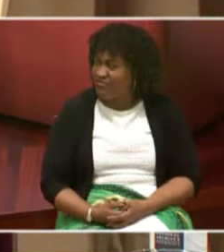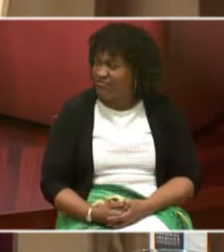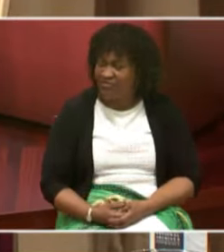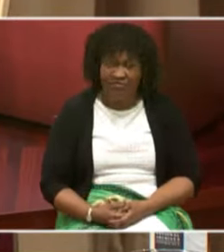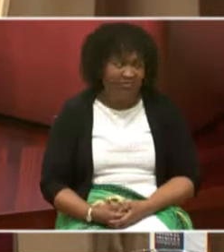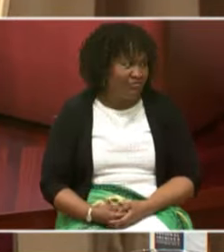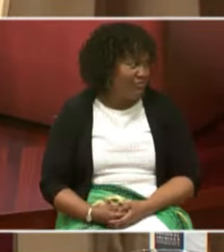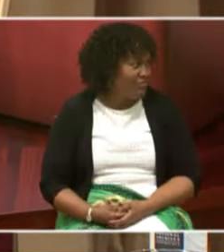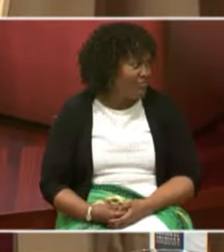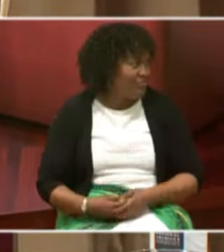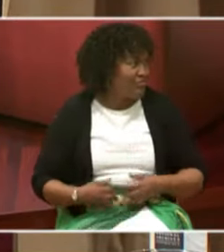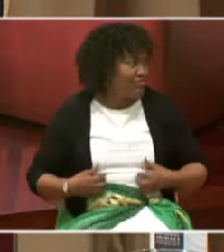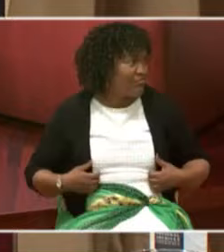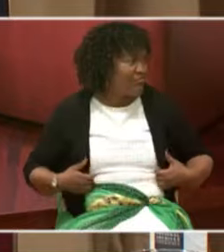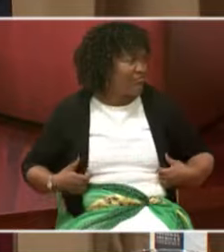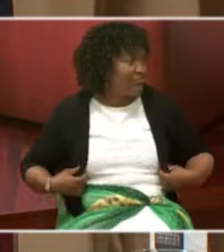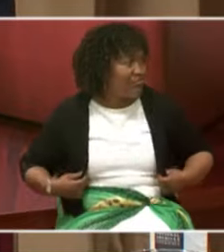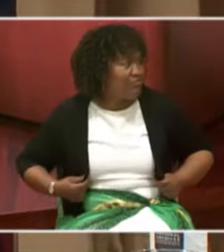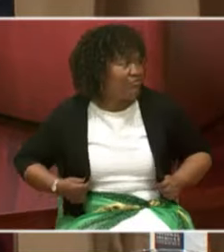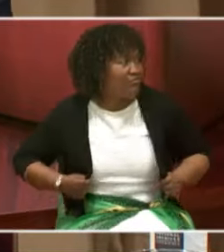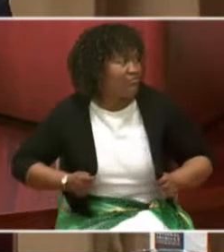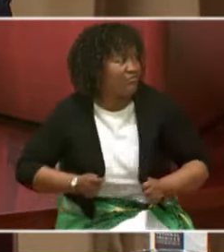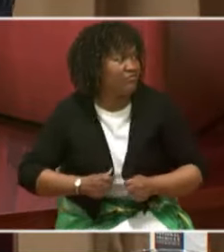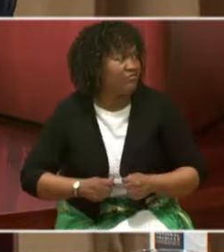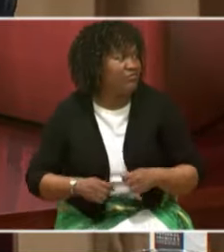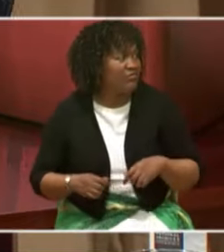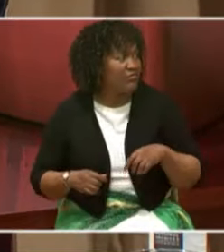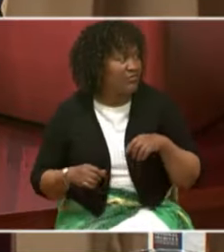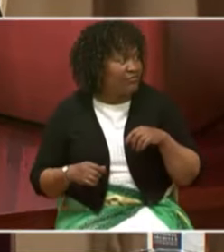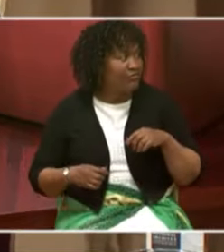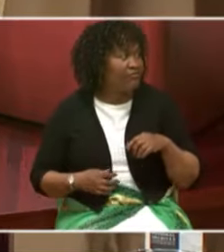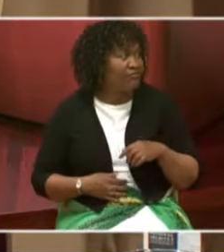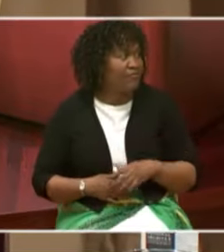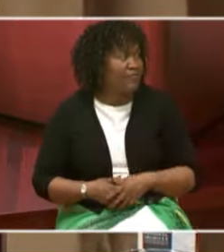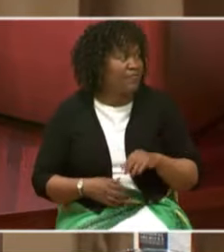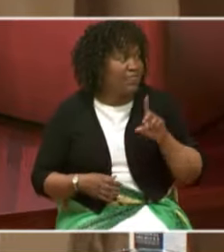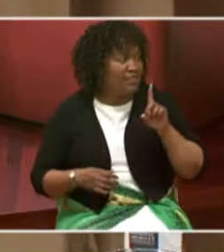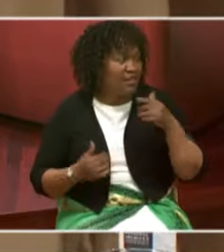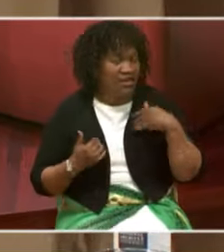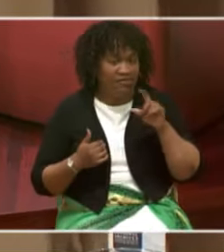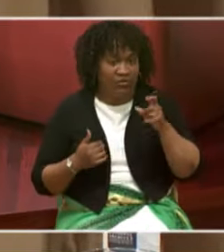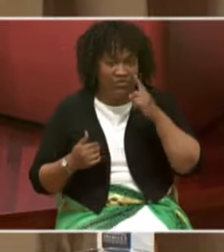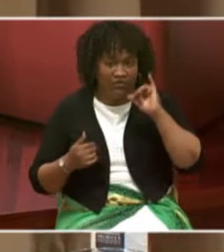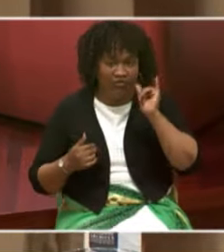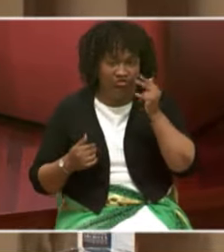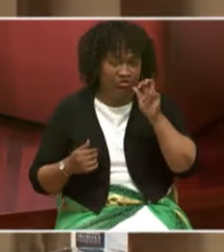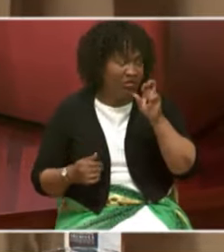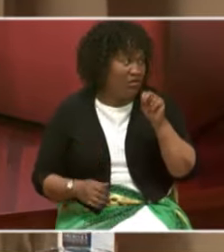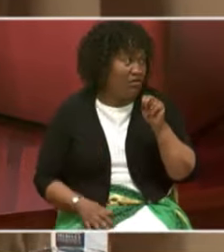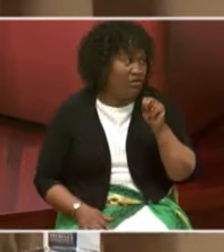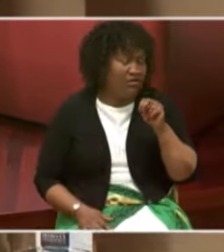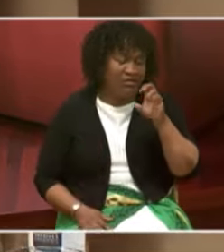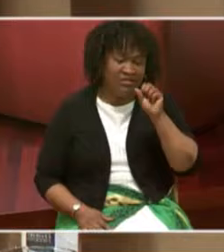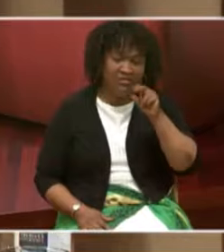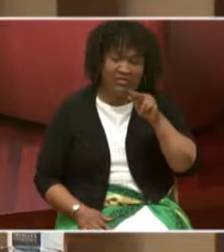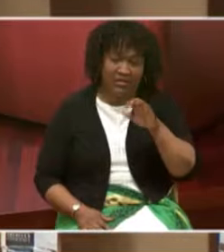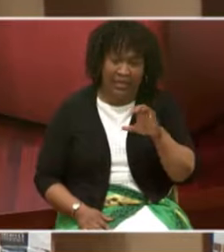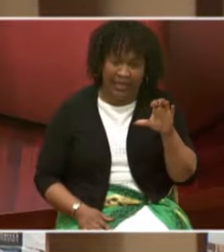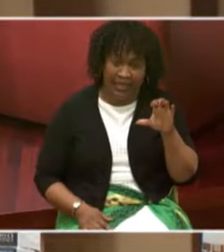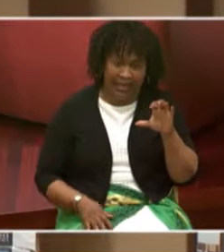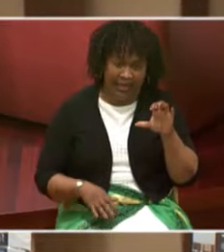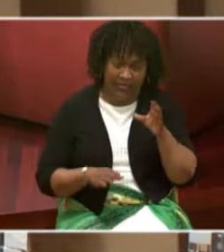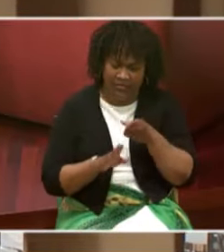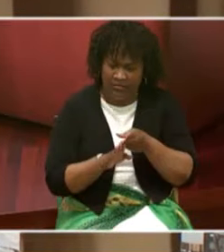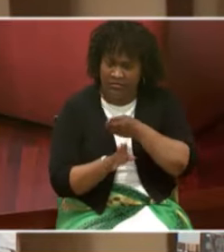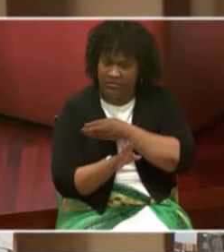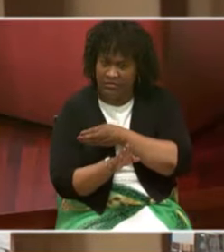sure, and Stokely is not here to speak for himself, but there are some people, and I think, will they ever